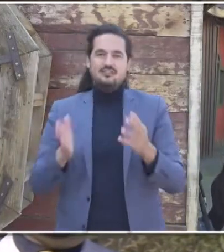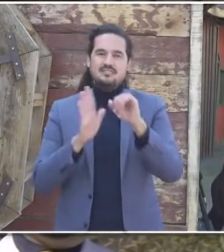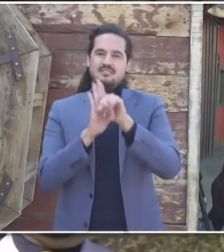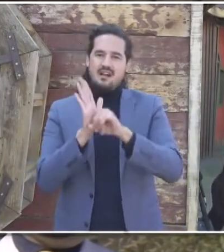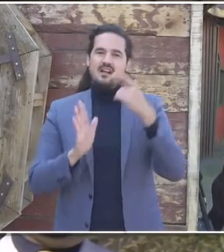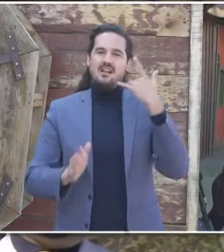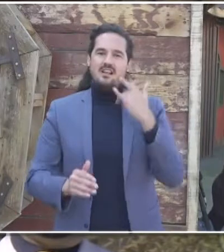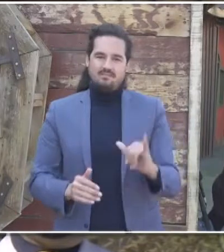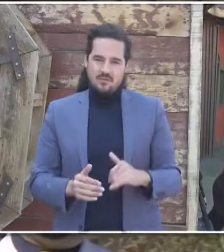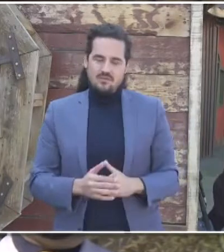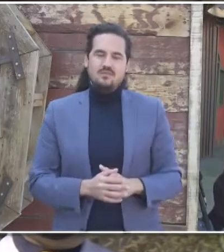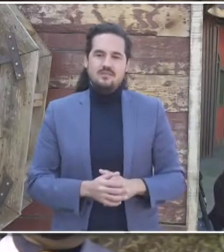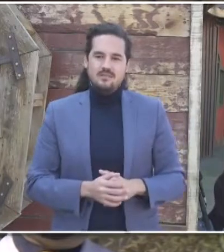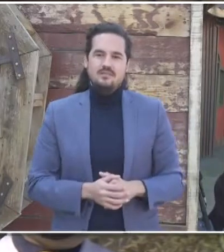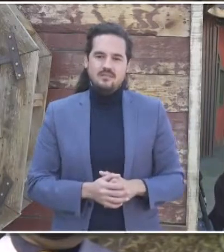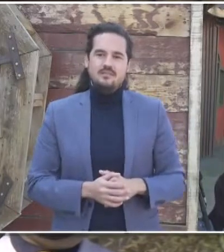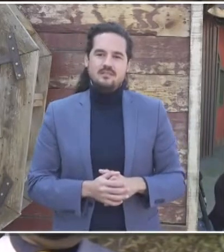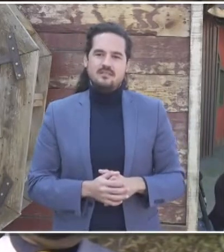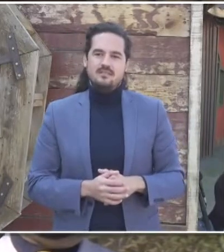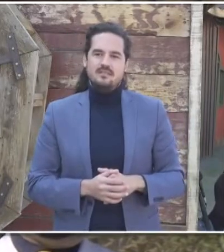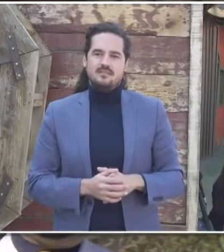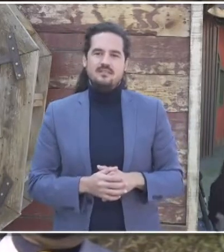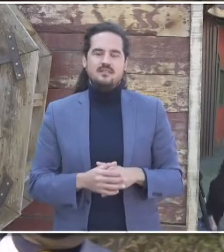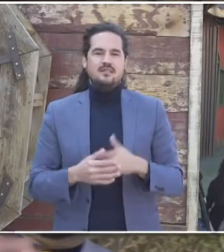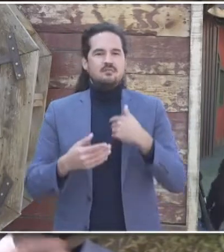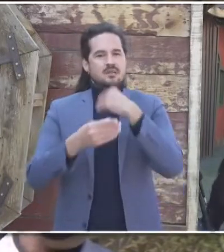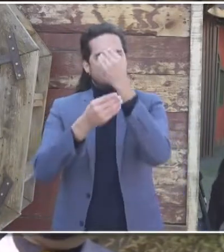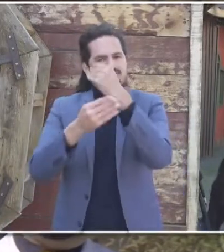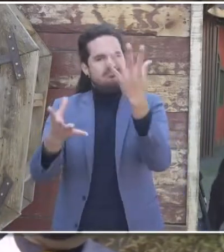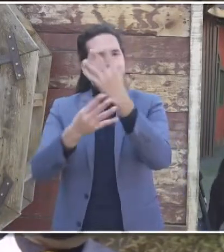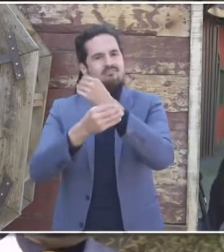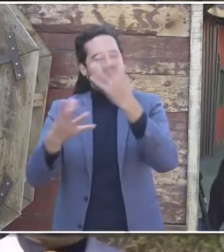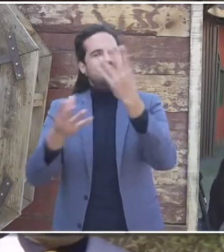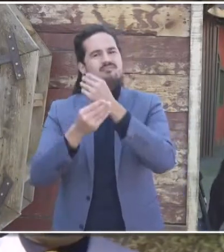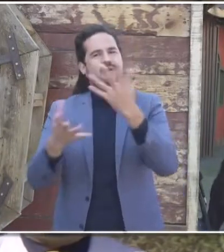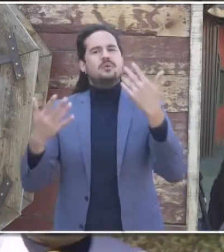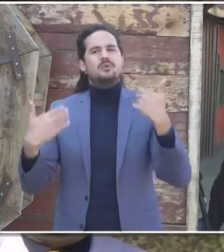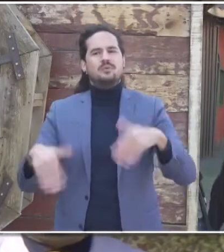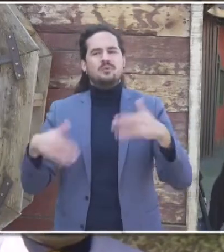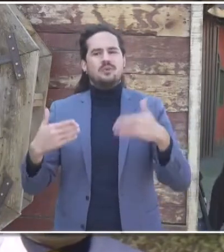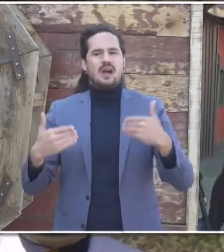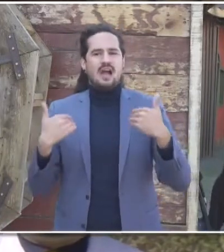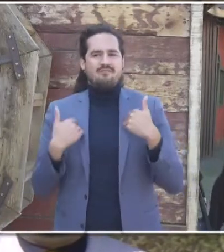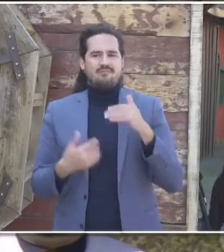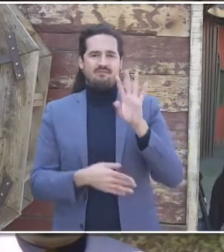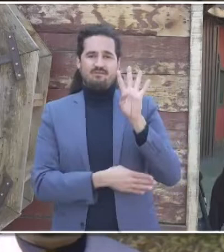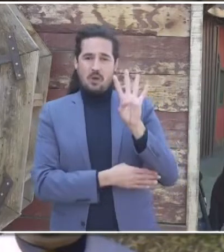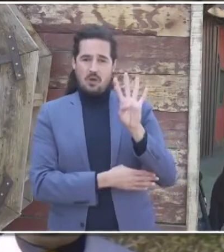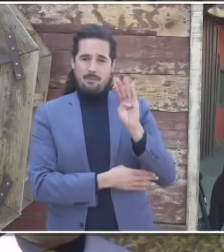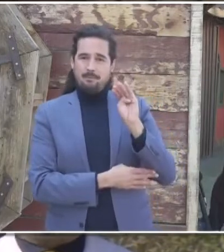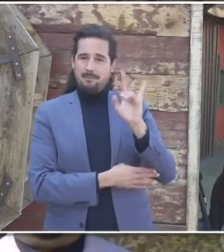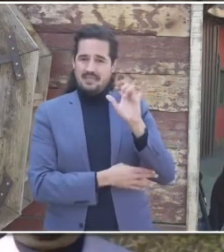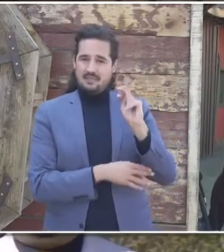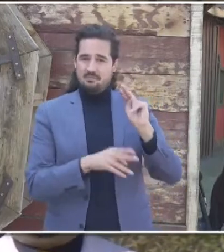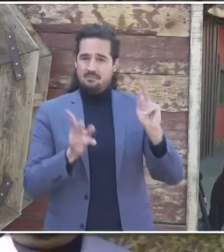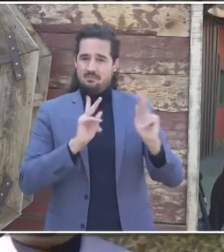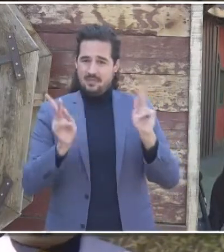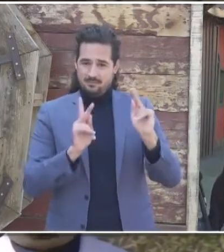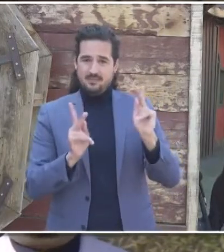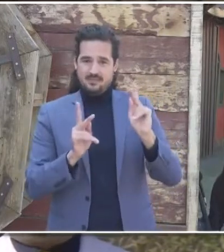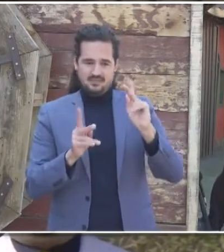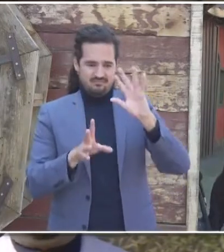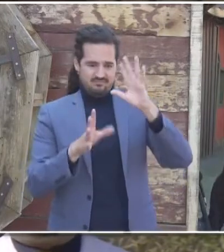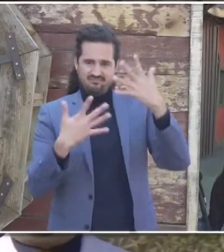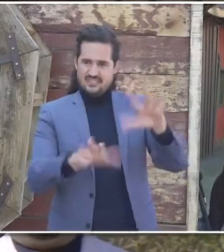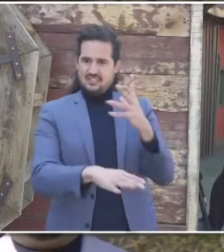vaccinations over a 24-hour reporting period. That represented 4 million mark. In less than a week, we've now reached 5